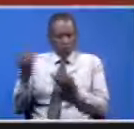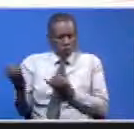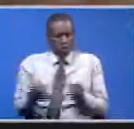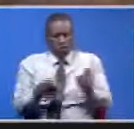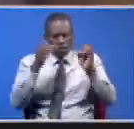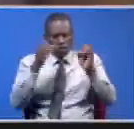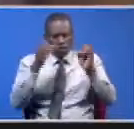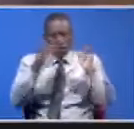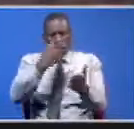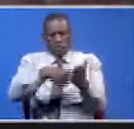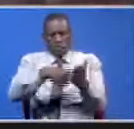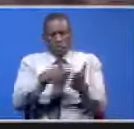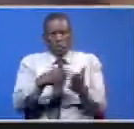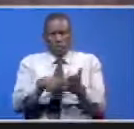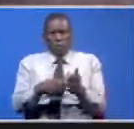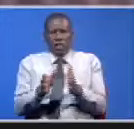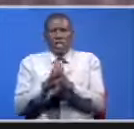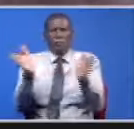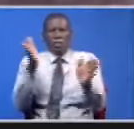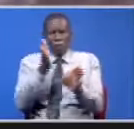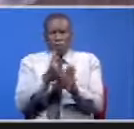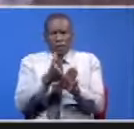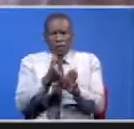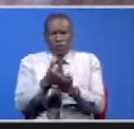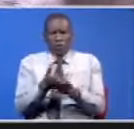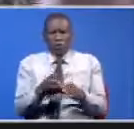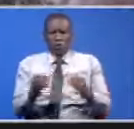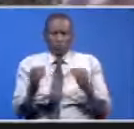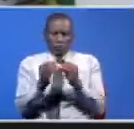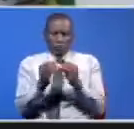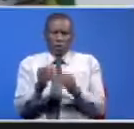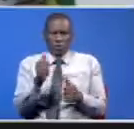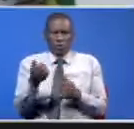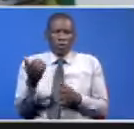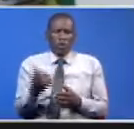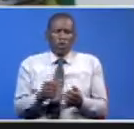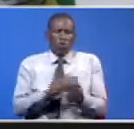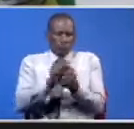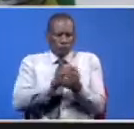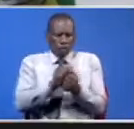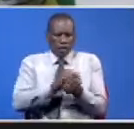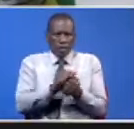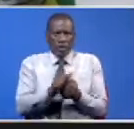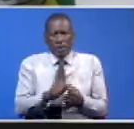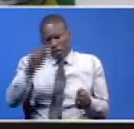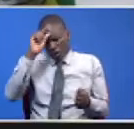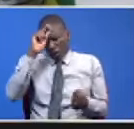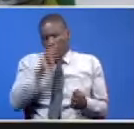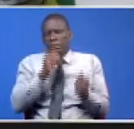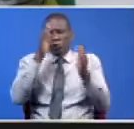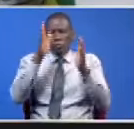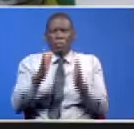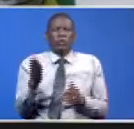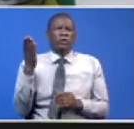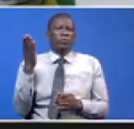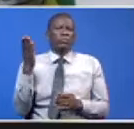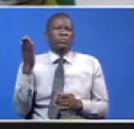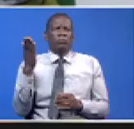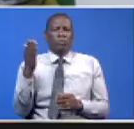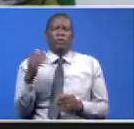introduce new taxes in the public participation exercise. On Friday, government spokesperson